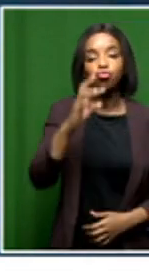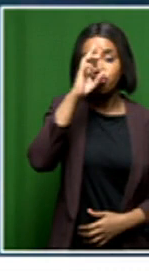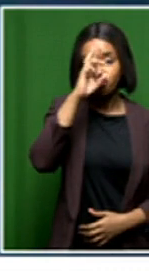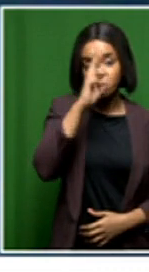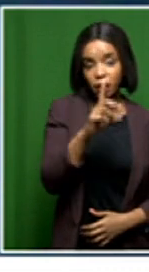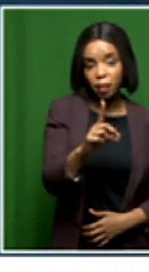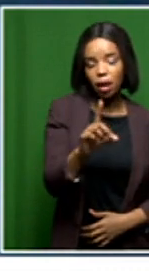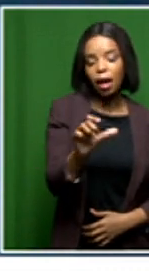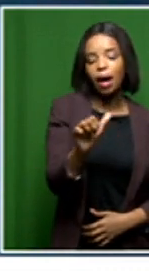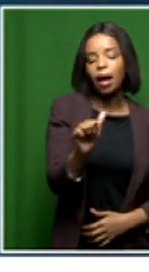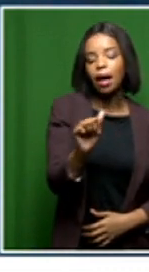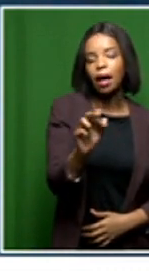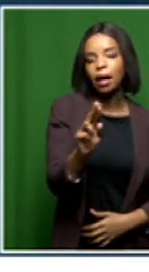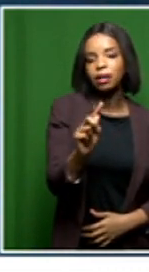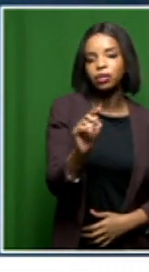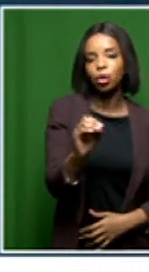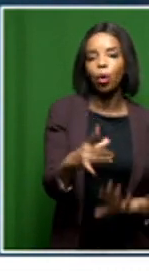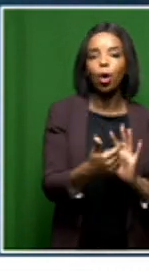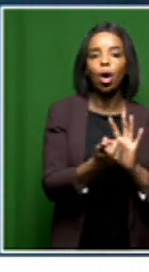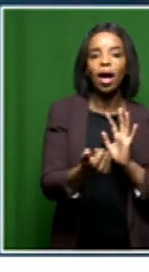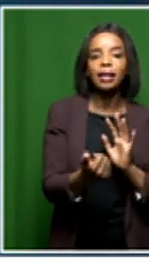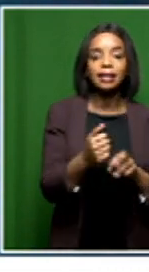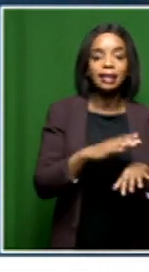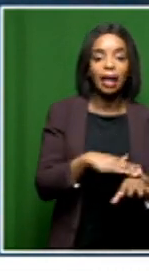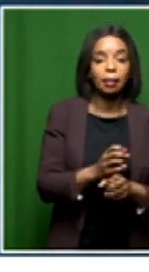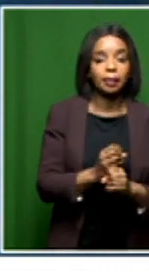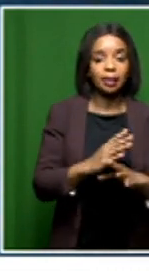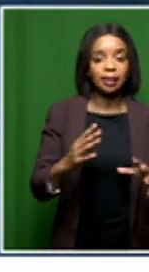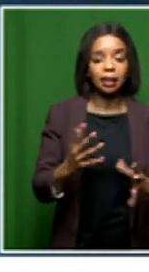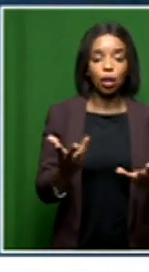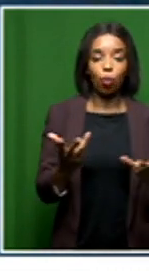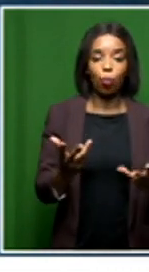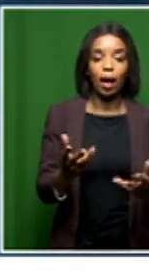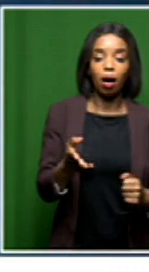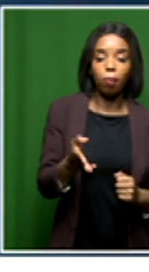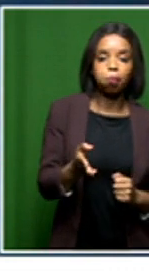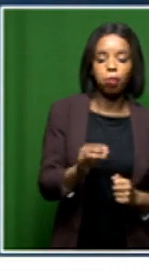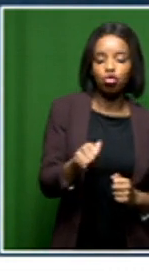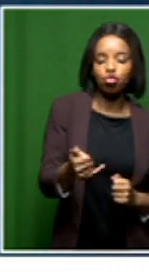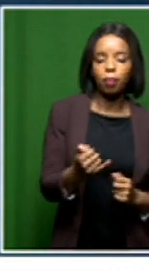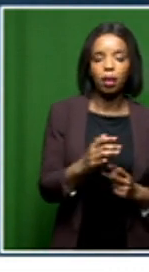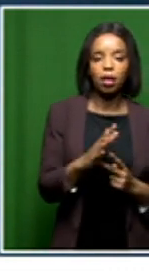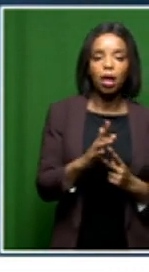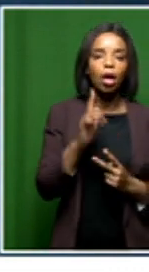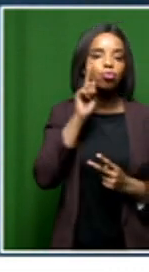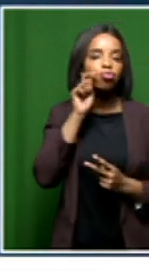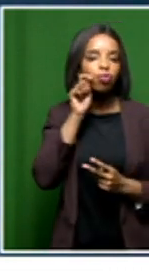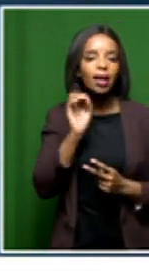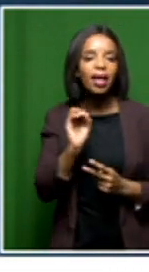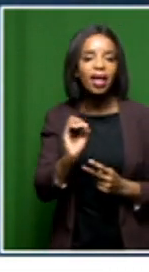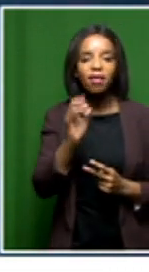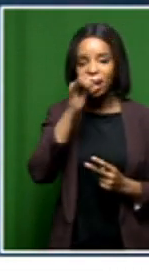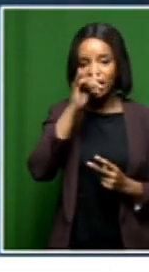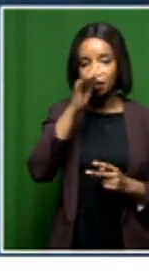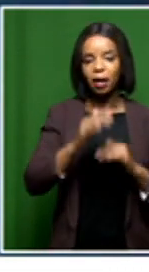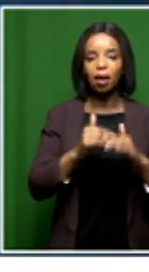Act, in the two jurisdictions where AARTO is operational, that is Joburg and Tshwane, we had what is called the Criminal Procedure Act. And what